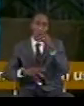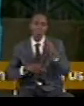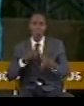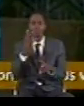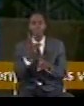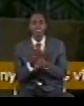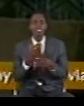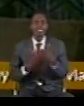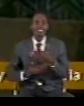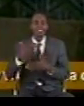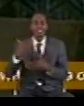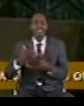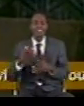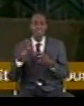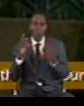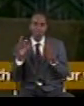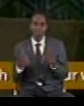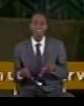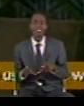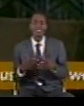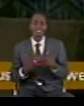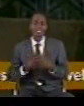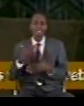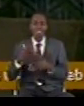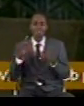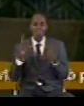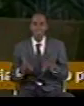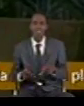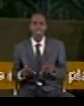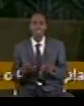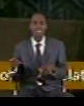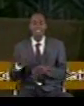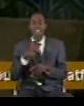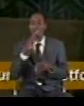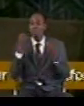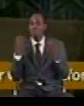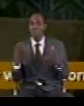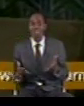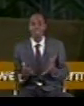next testifier. There are many. Let's pick as much as we can.